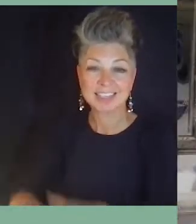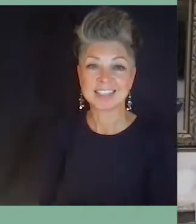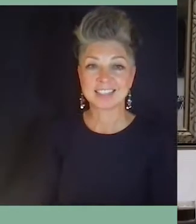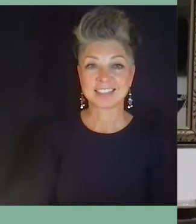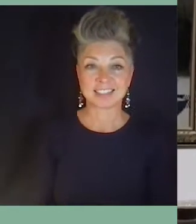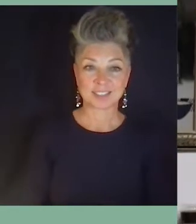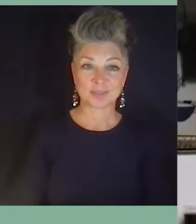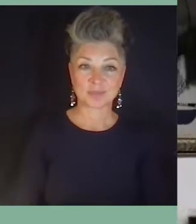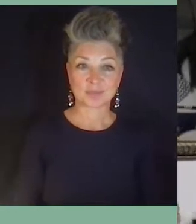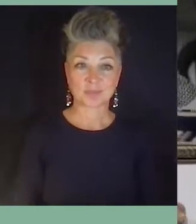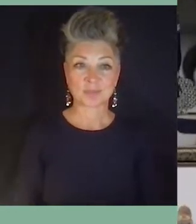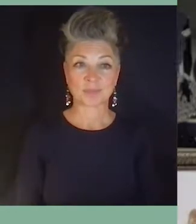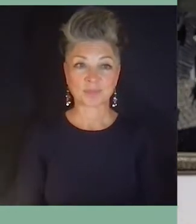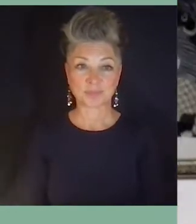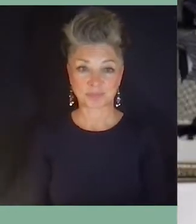marching in.